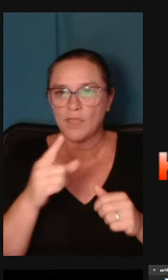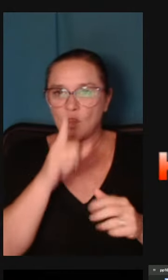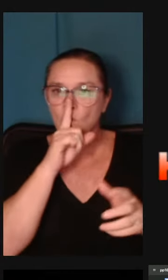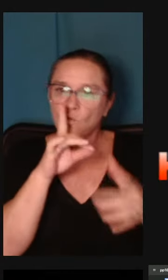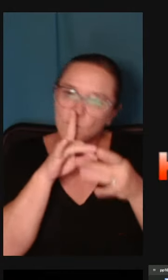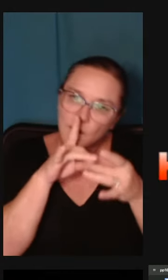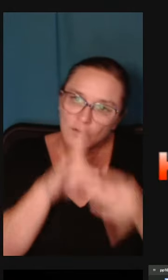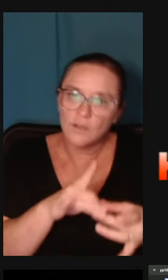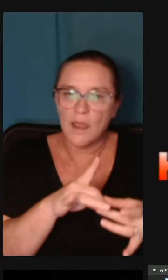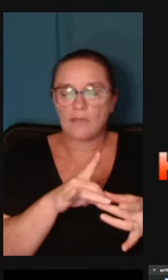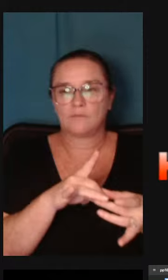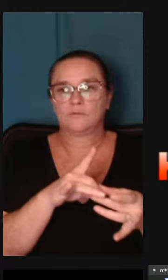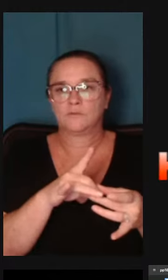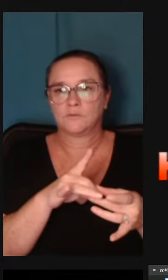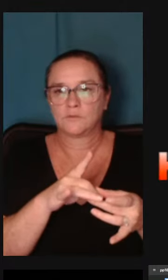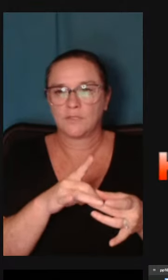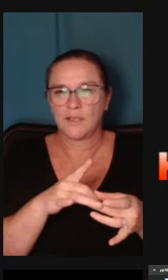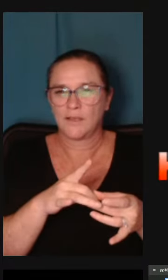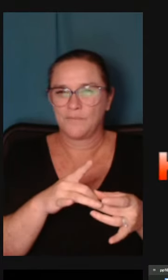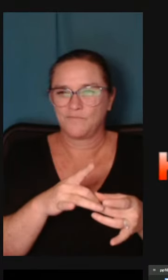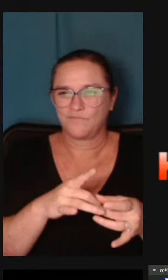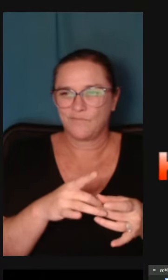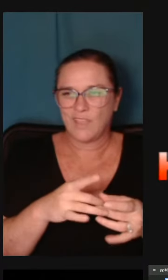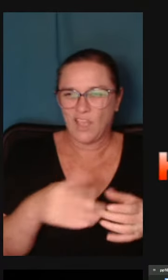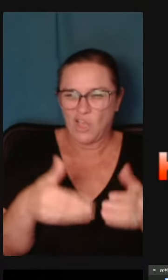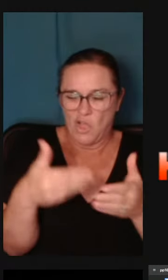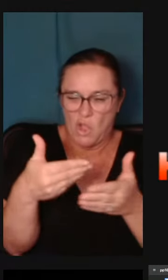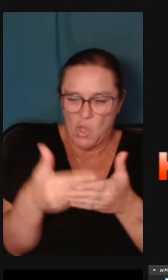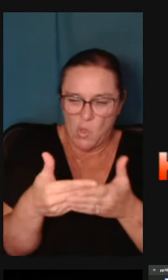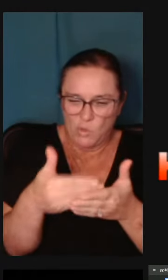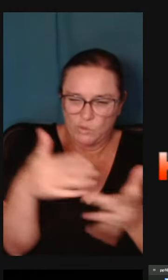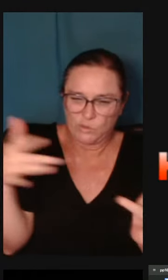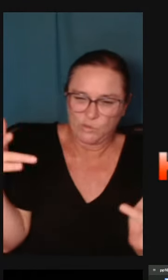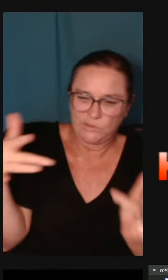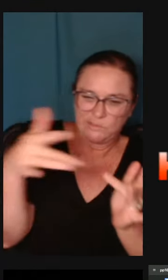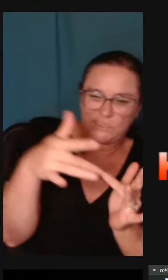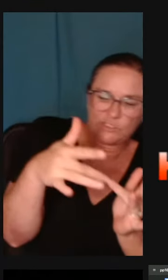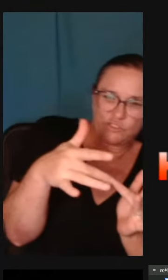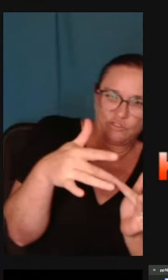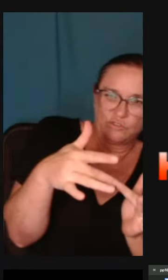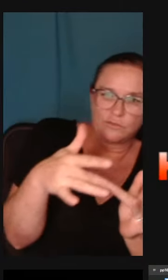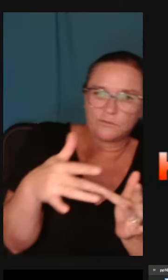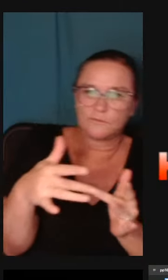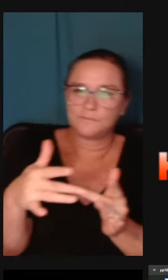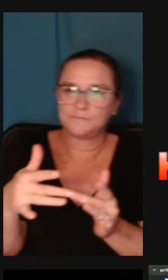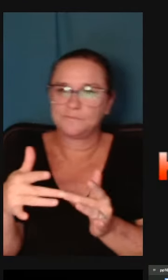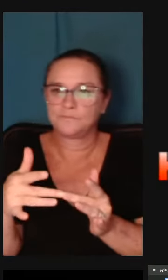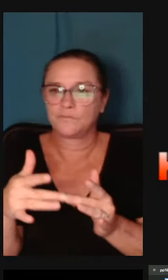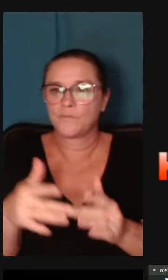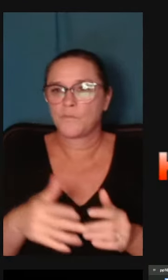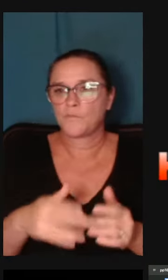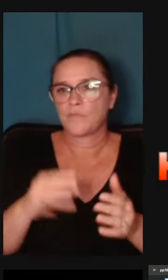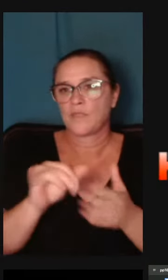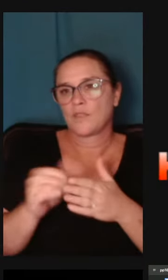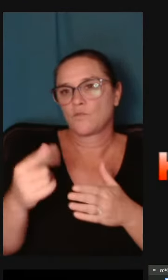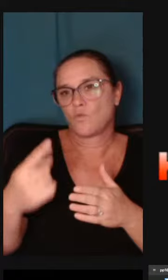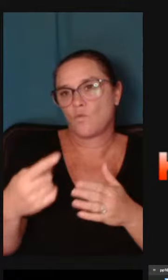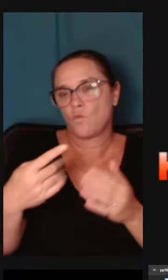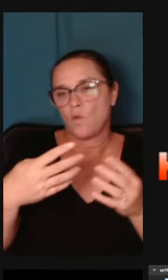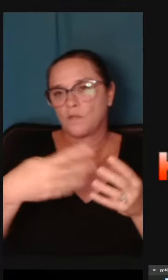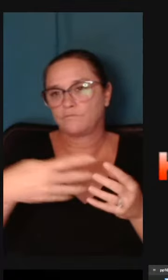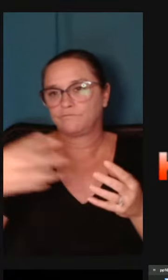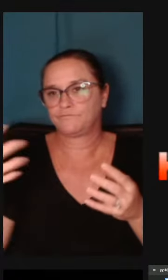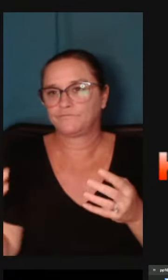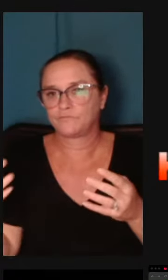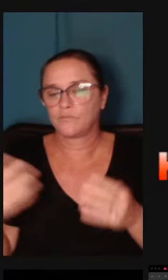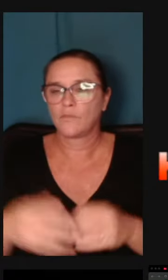some complexities and they come close to touching the strands, right? So that's just one line here. So let me show you this next